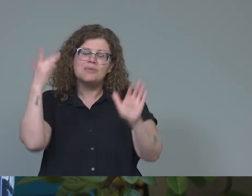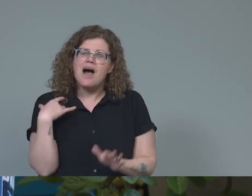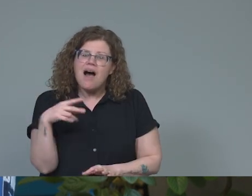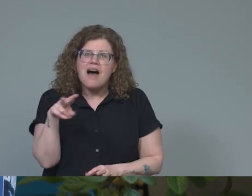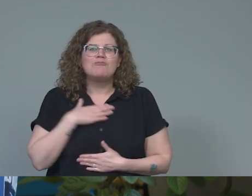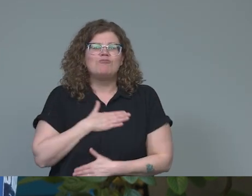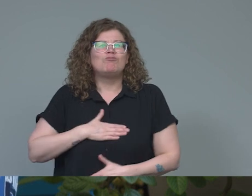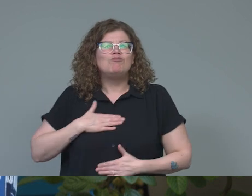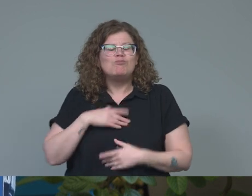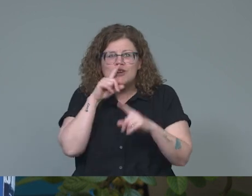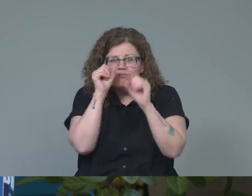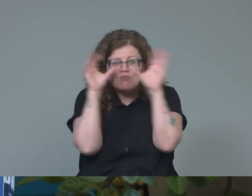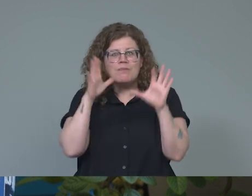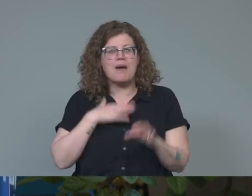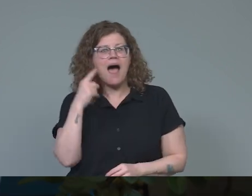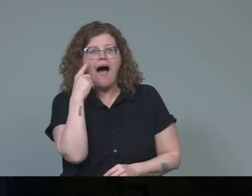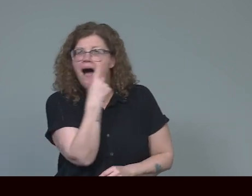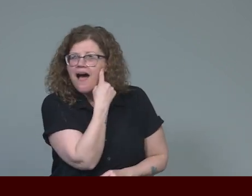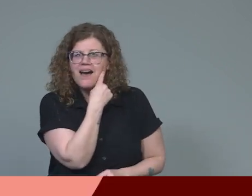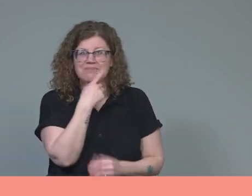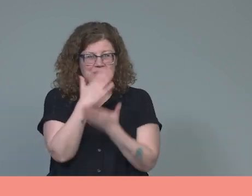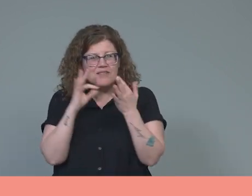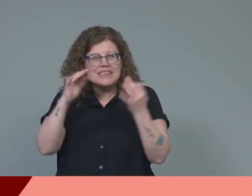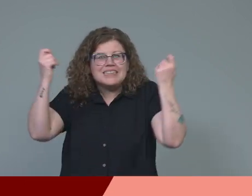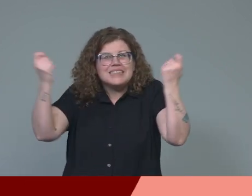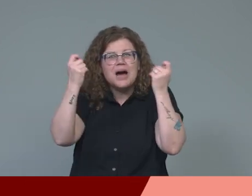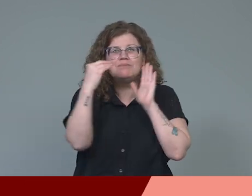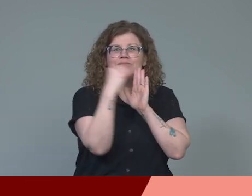very wonderful opening. Yeah.